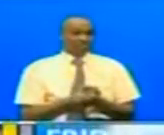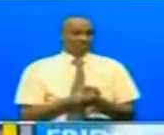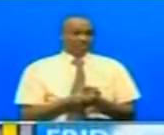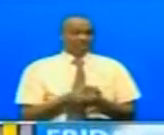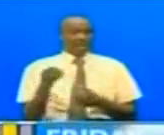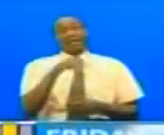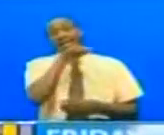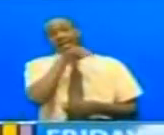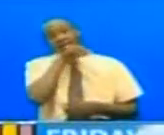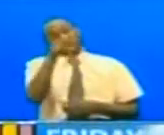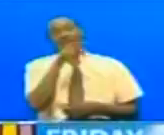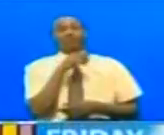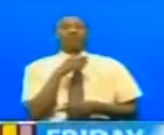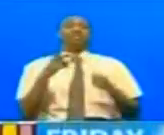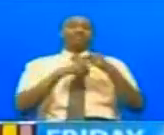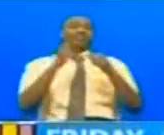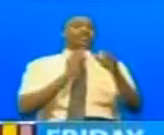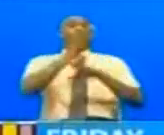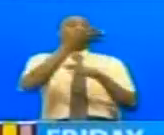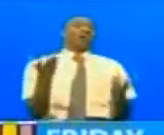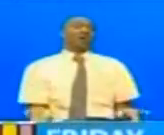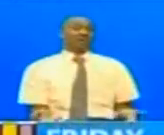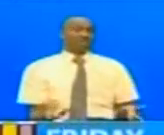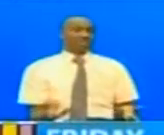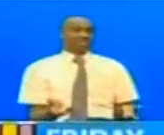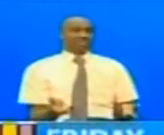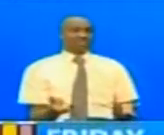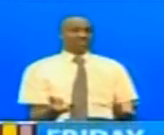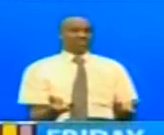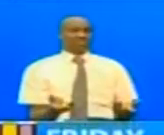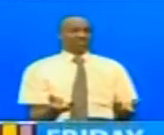Raila Odinga is over 70, mm-hmm. so I think